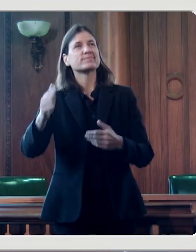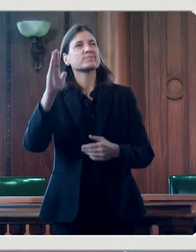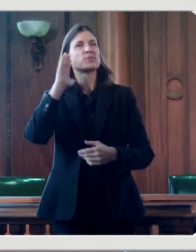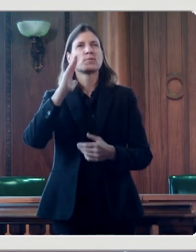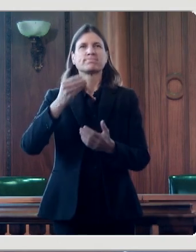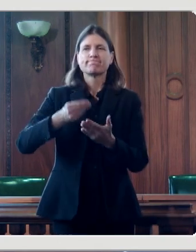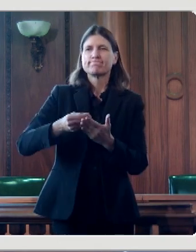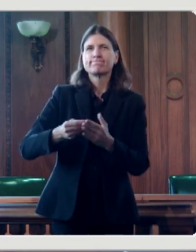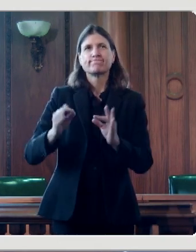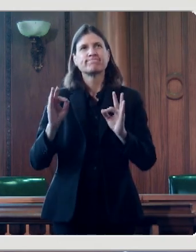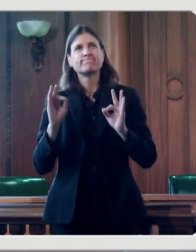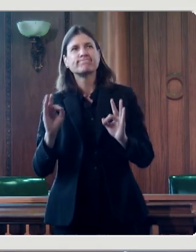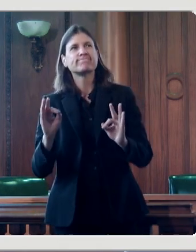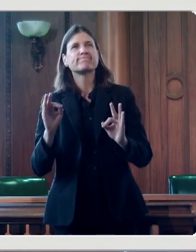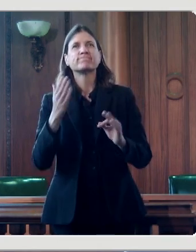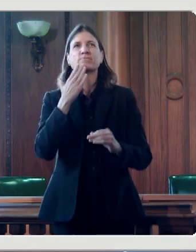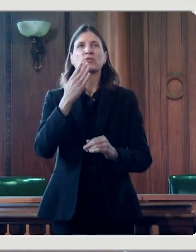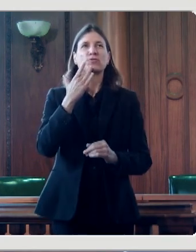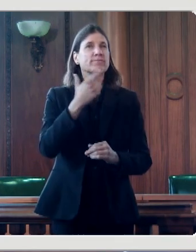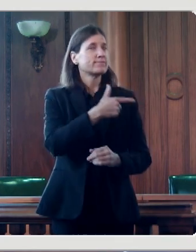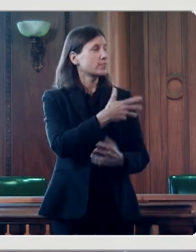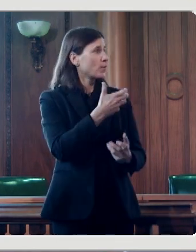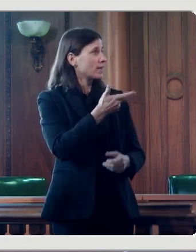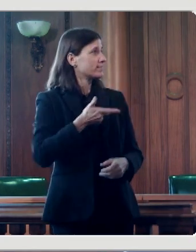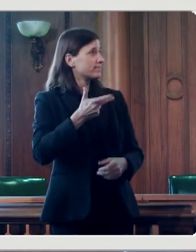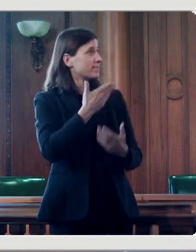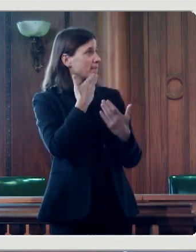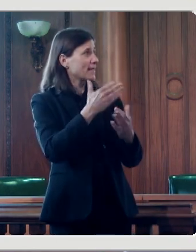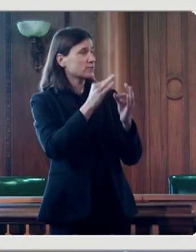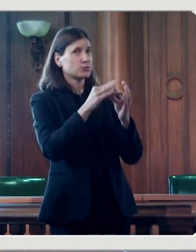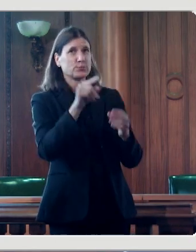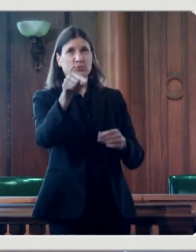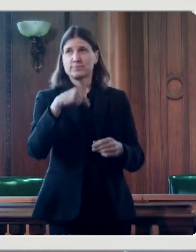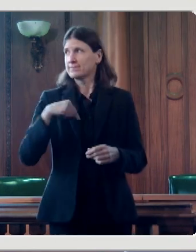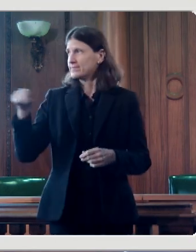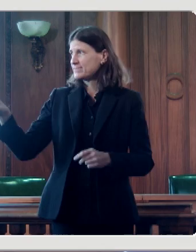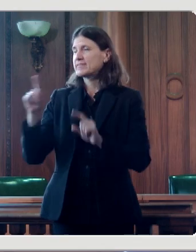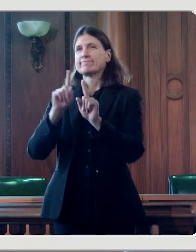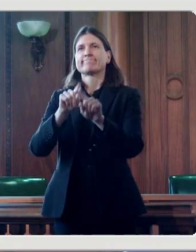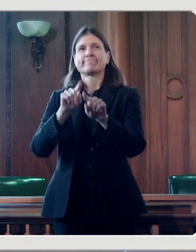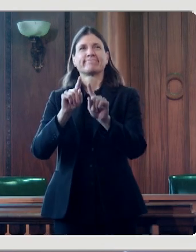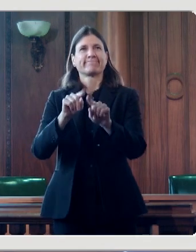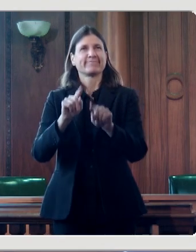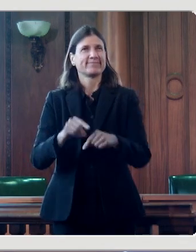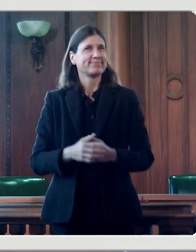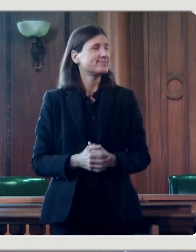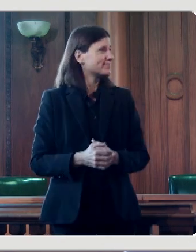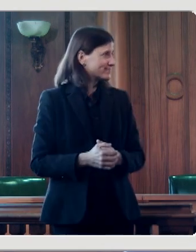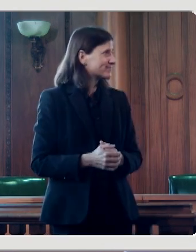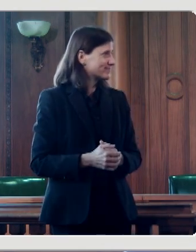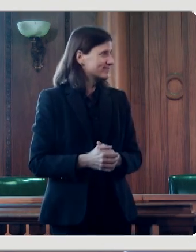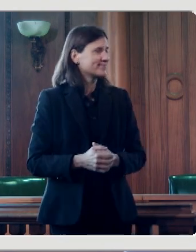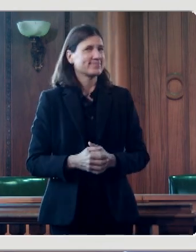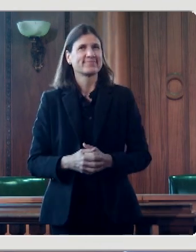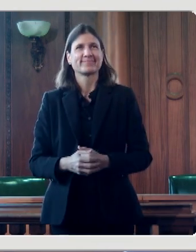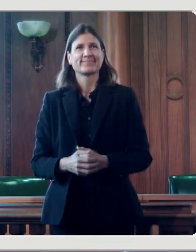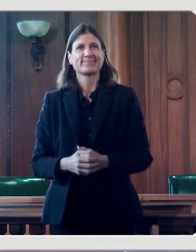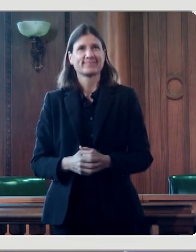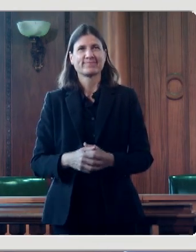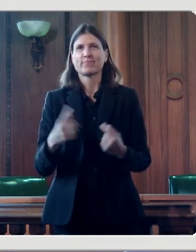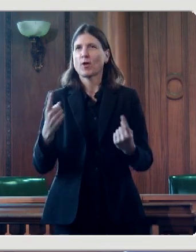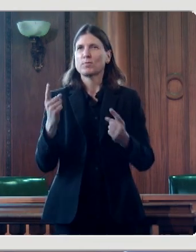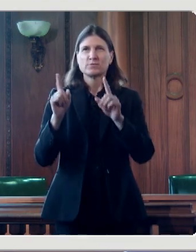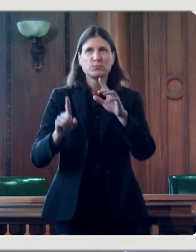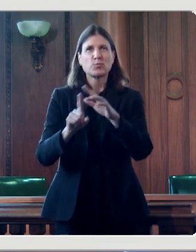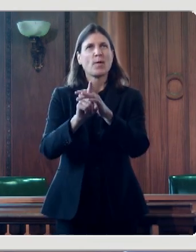our lovely sign language young ladies here. Thank you very, very much for being here to